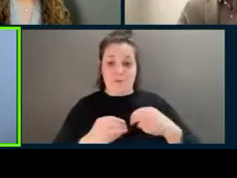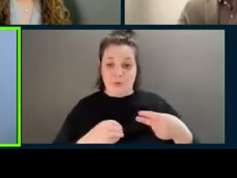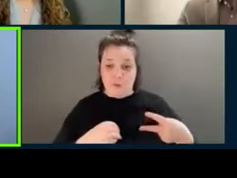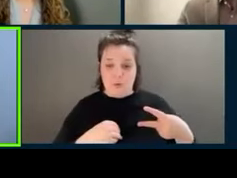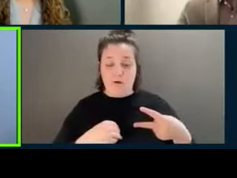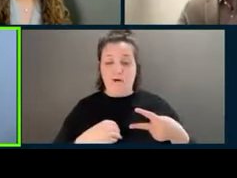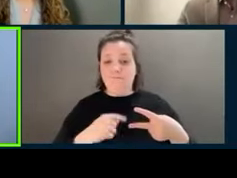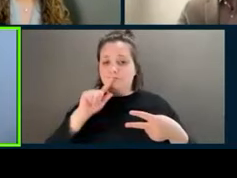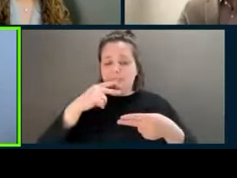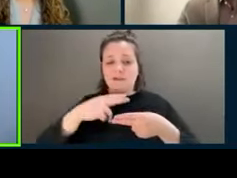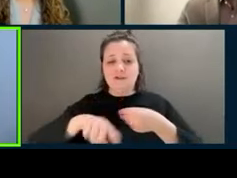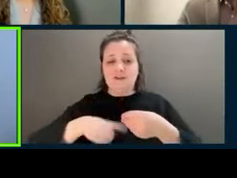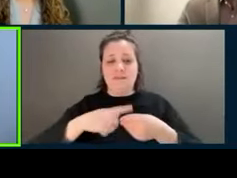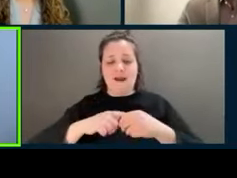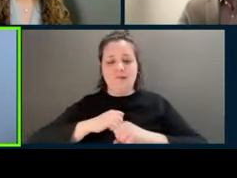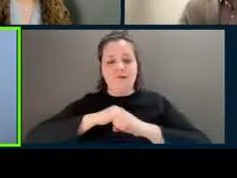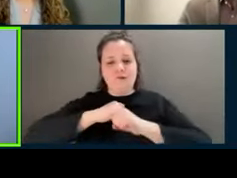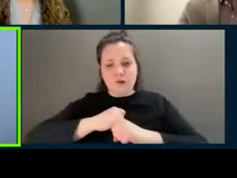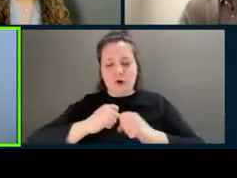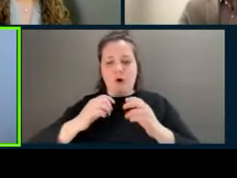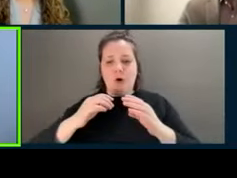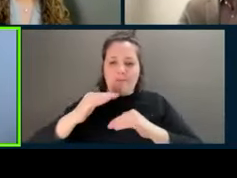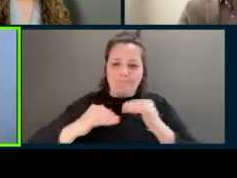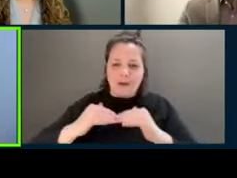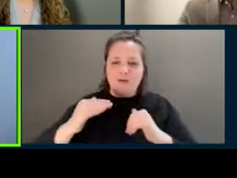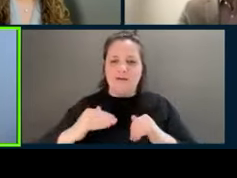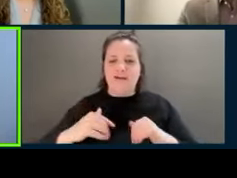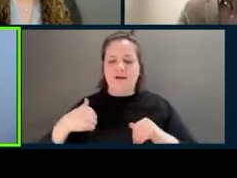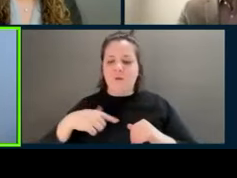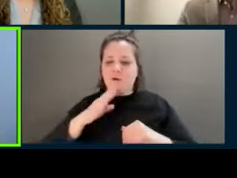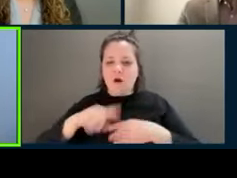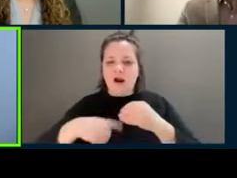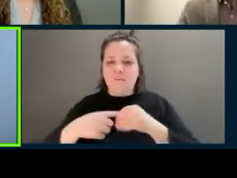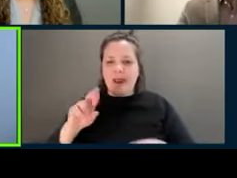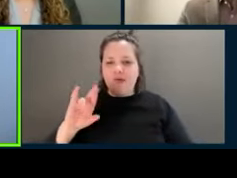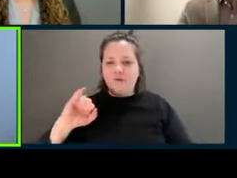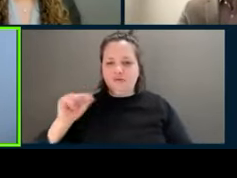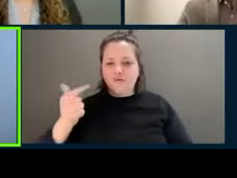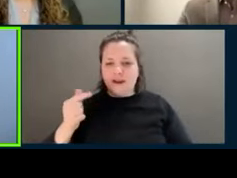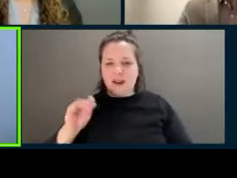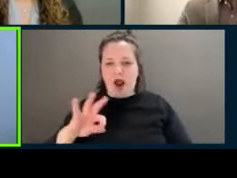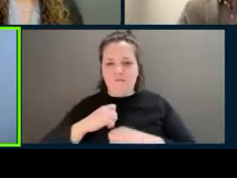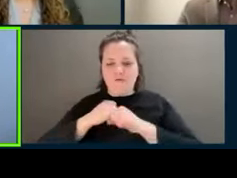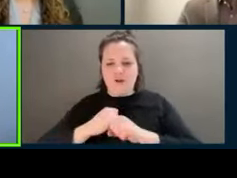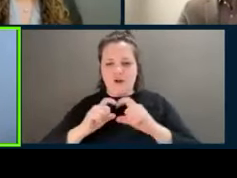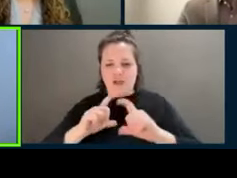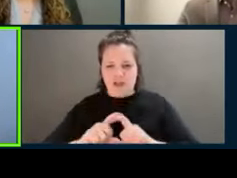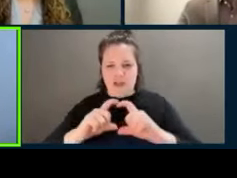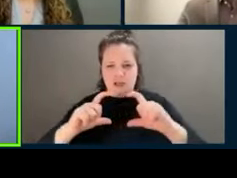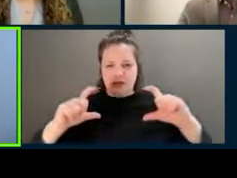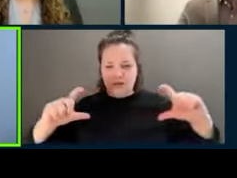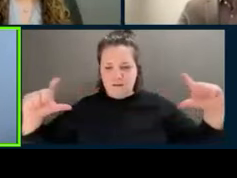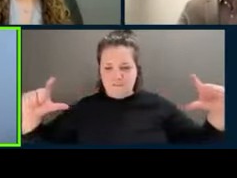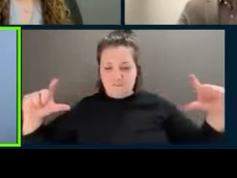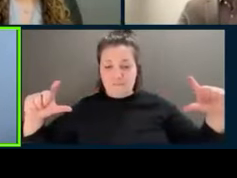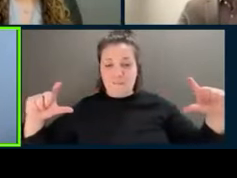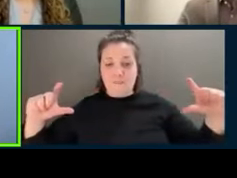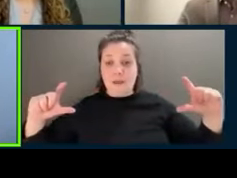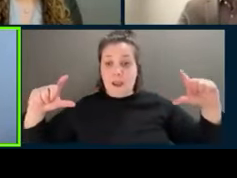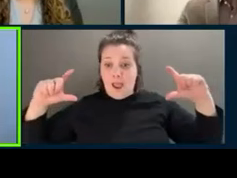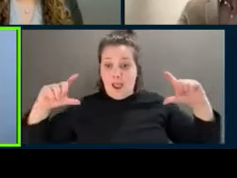securing a building or an infrastructure, we talk about rings of security. So you have concentric rings. So you've got somebody outside,